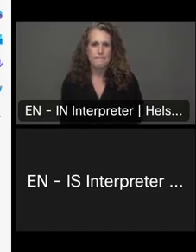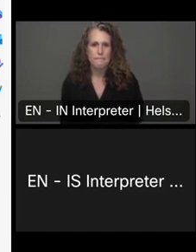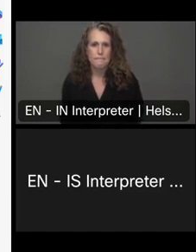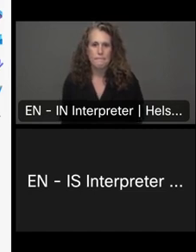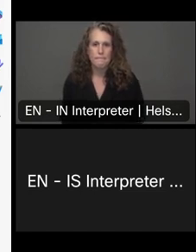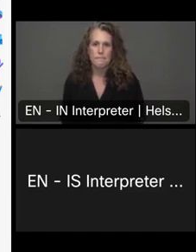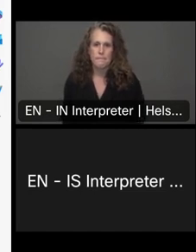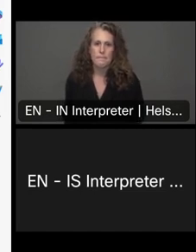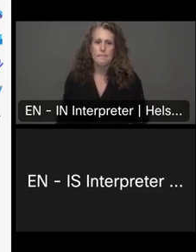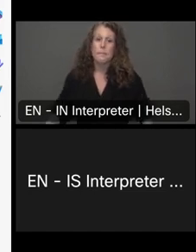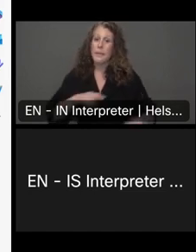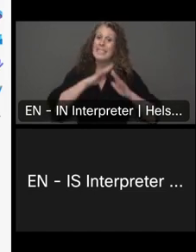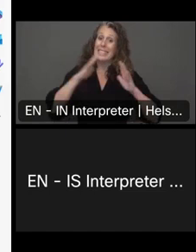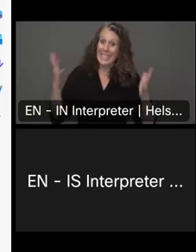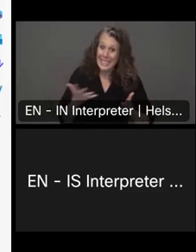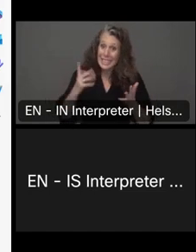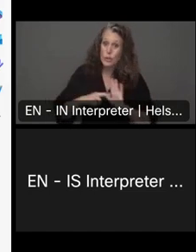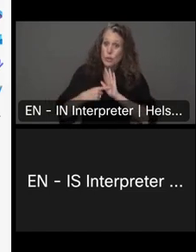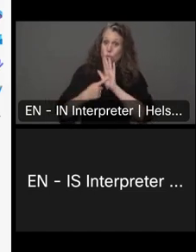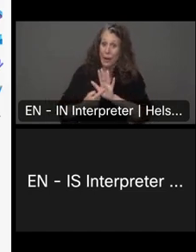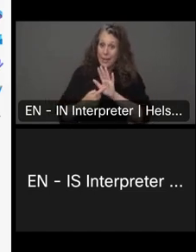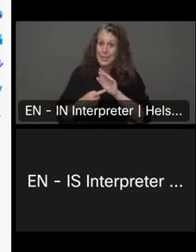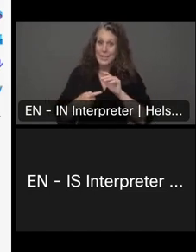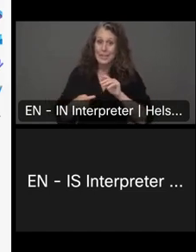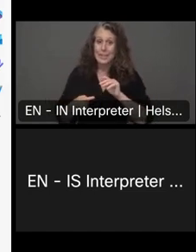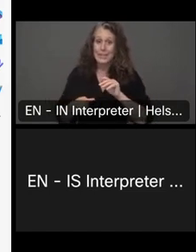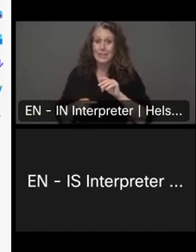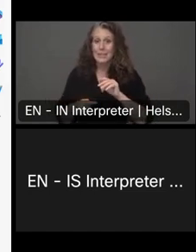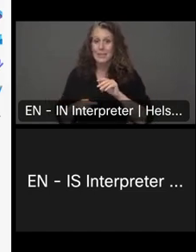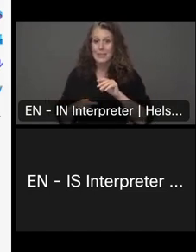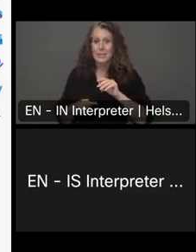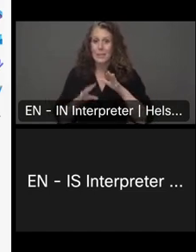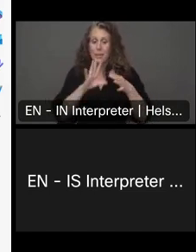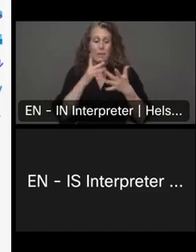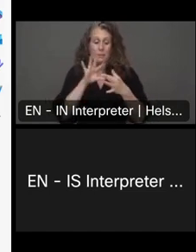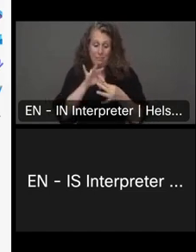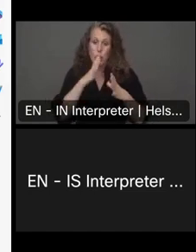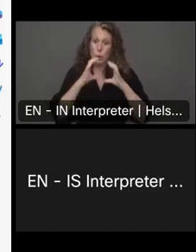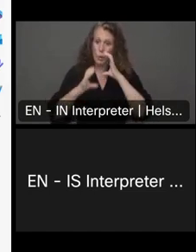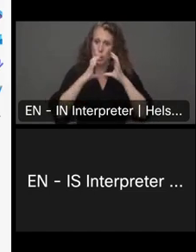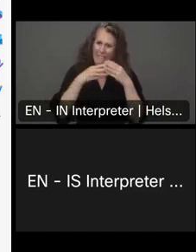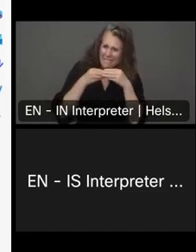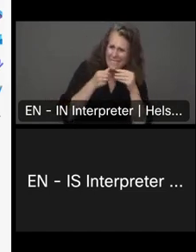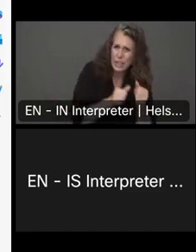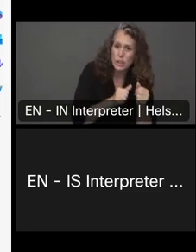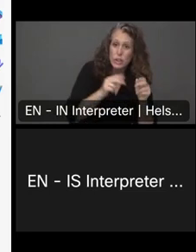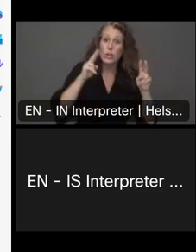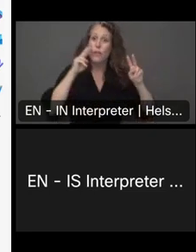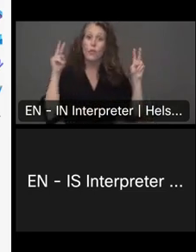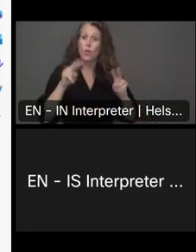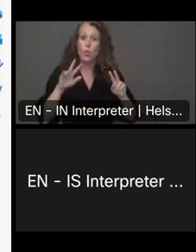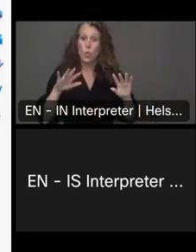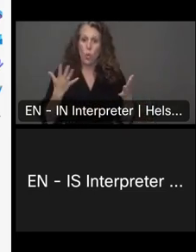quantificational complexes, is based on communicative efficiency viewed as the trade-off